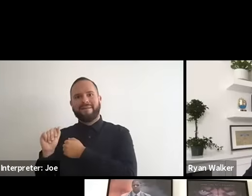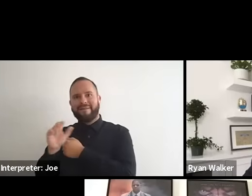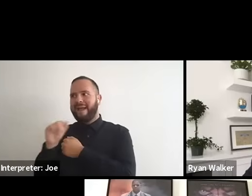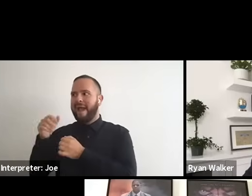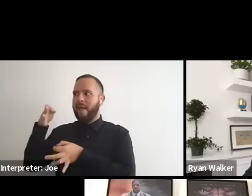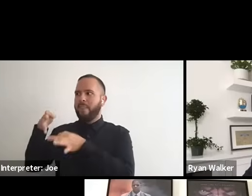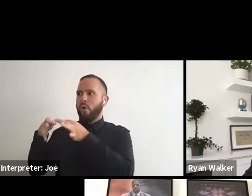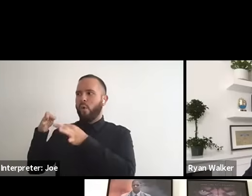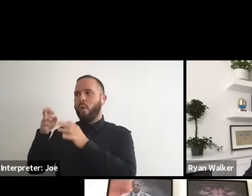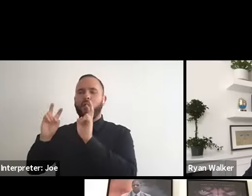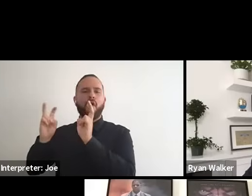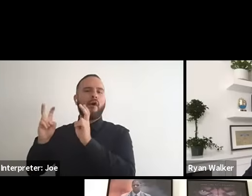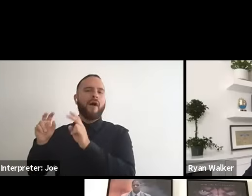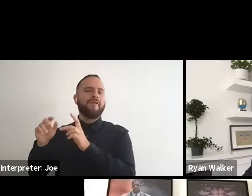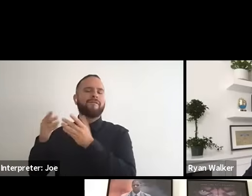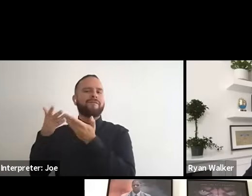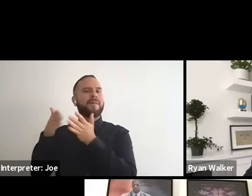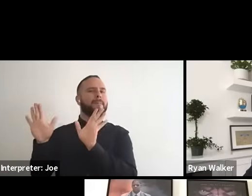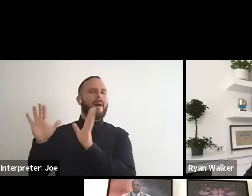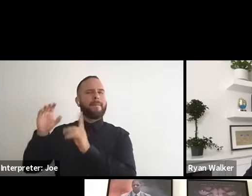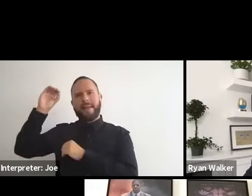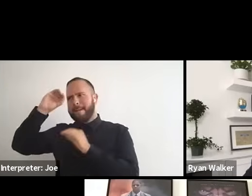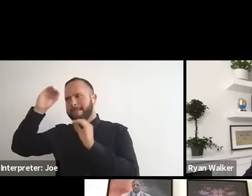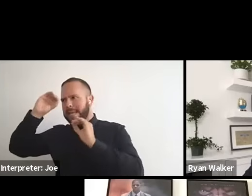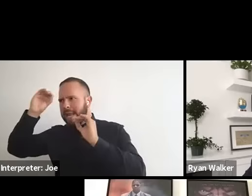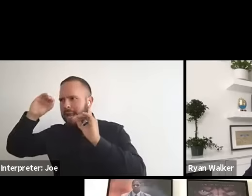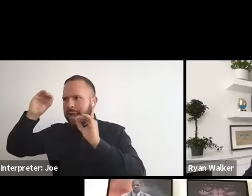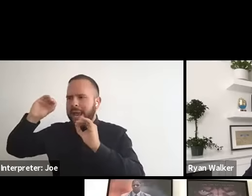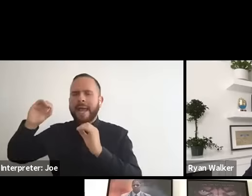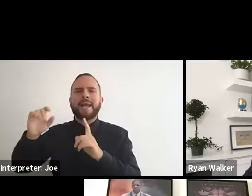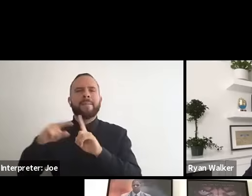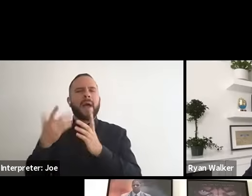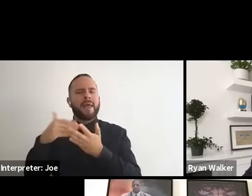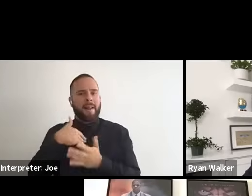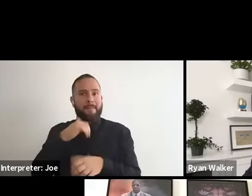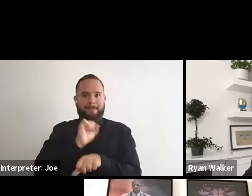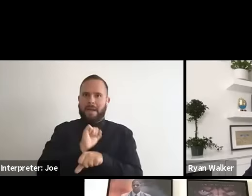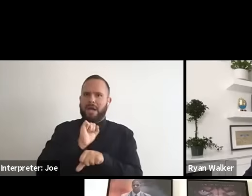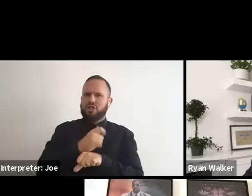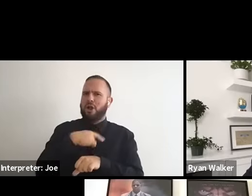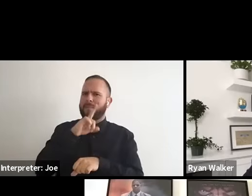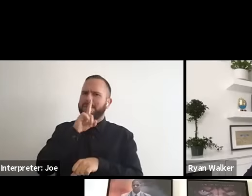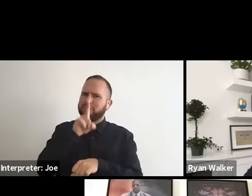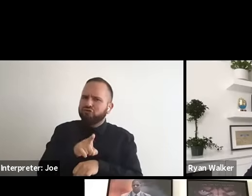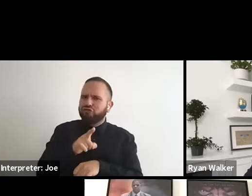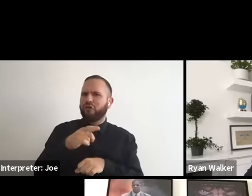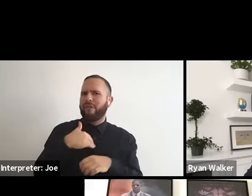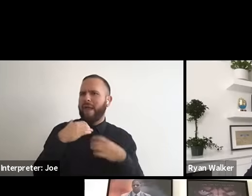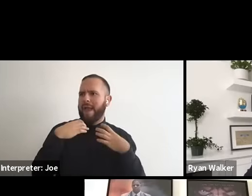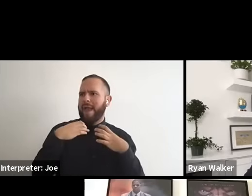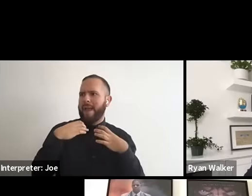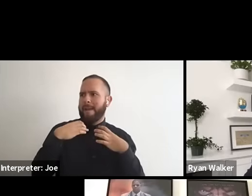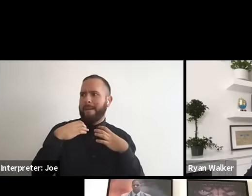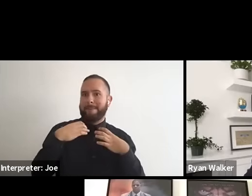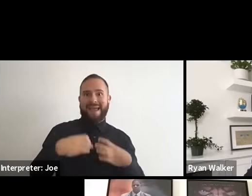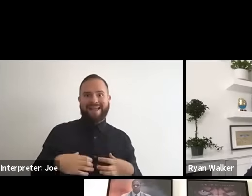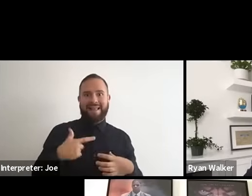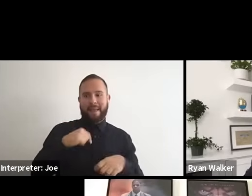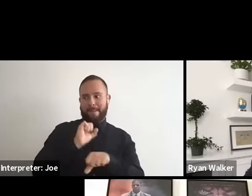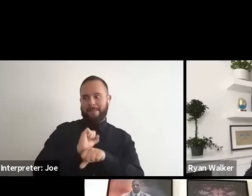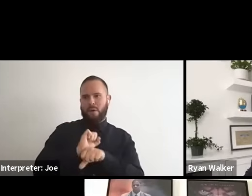but I always have to make sure that anything that I'm saying or doing on behalf of my client has been vetted by a lawyer,